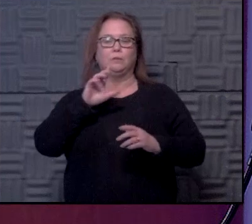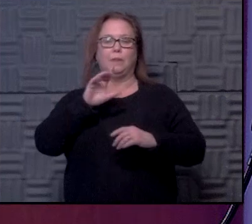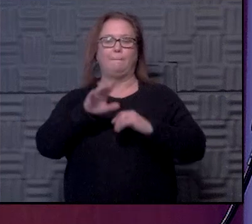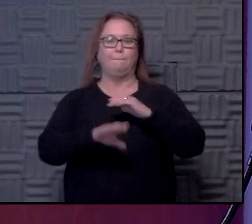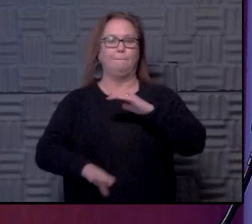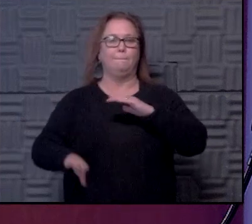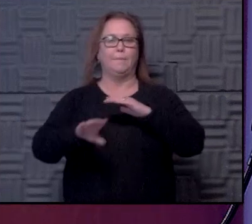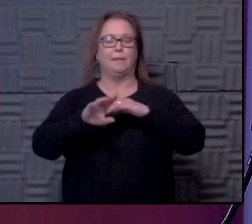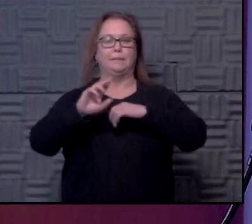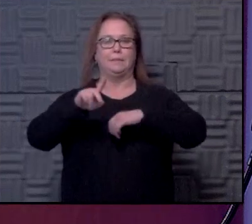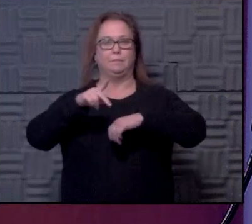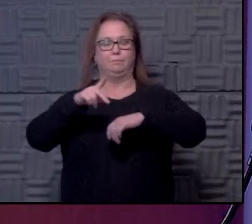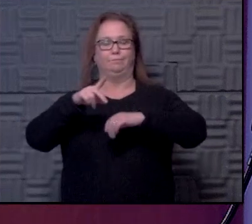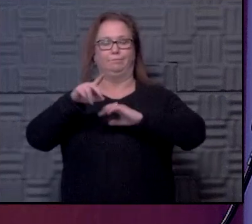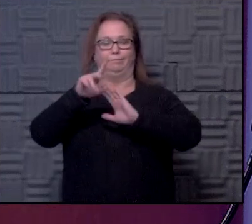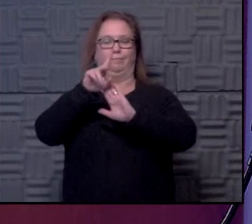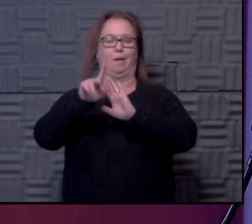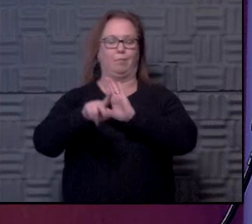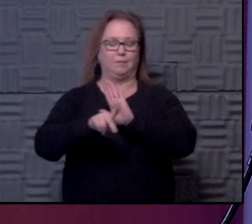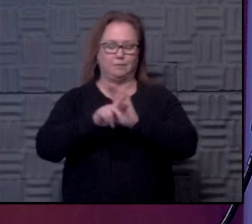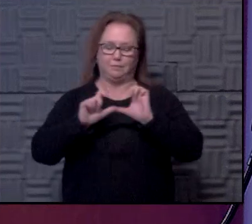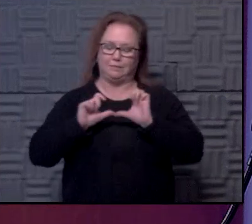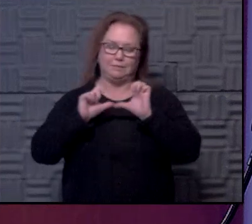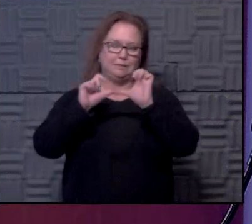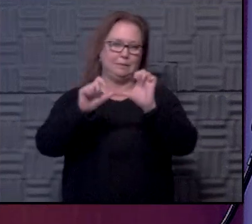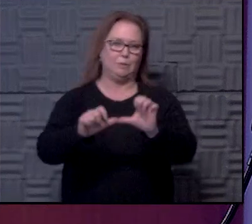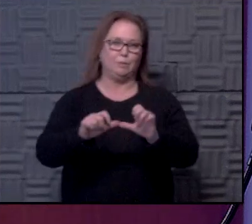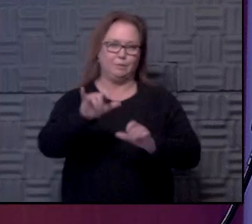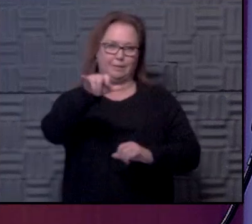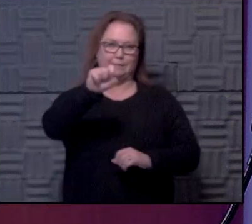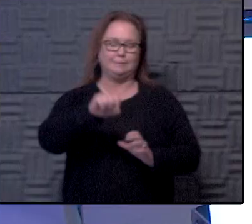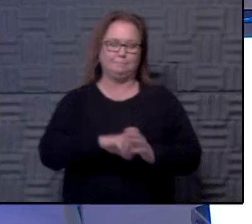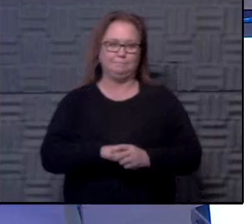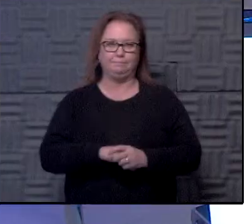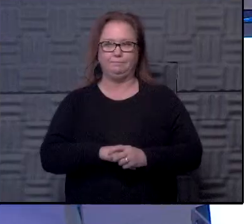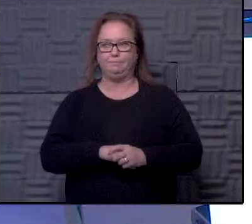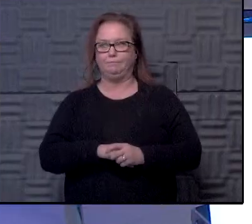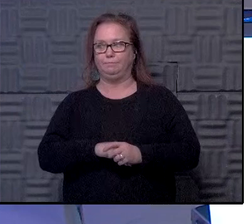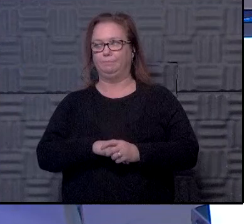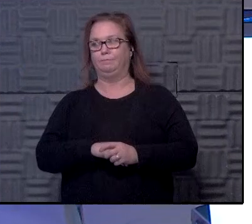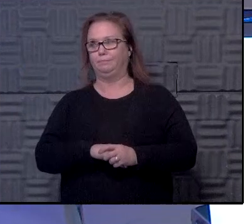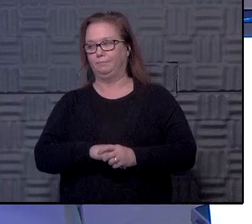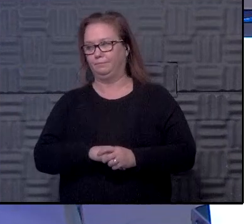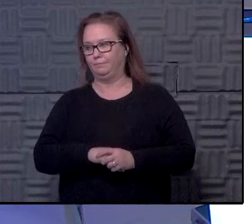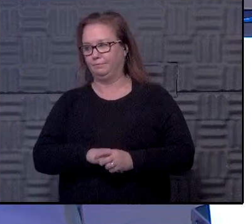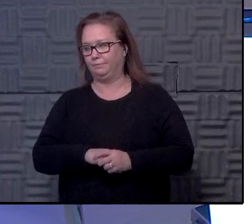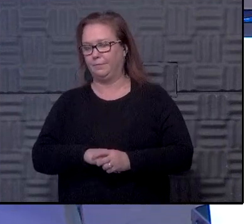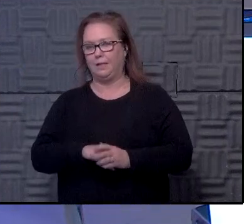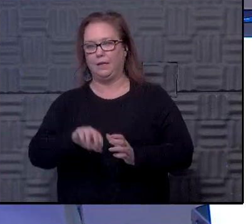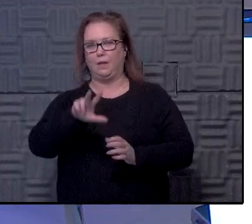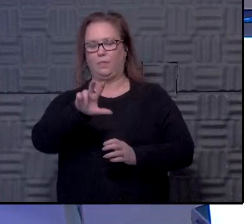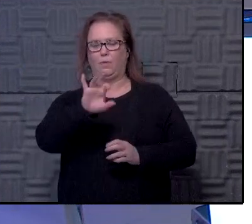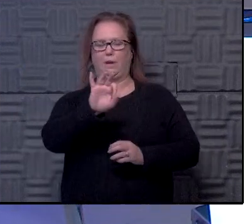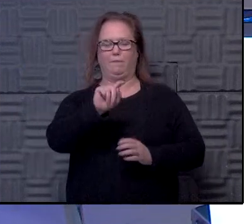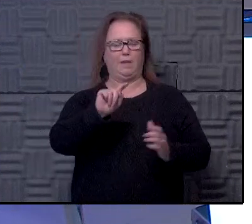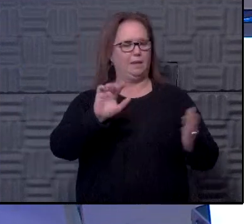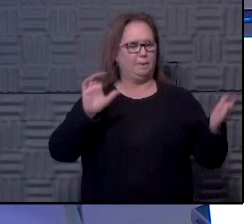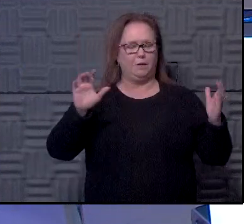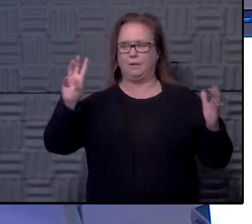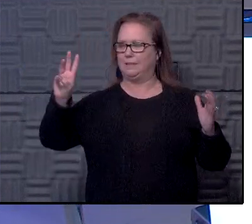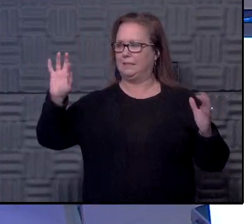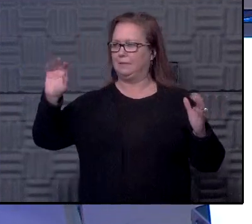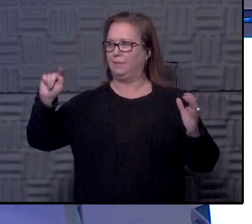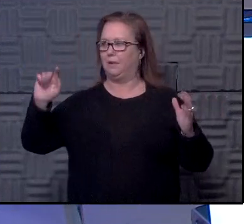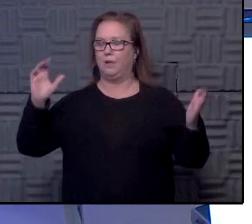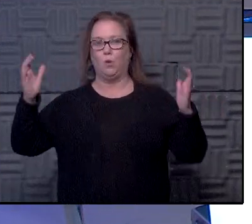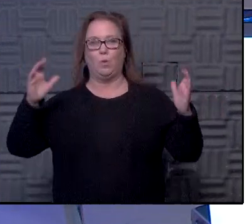principles, just we do need to continue to do those things. Absolutely. And the thought about 3 feet versus 6 feet, Yeah. because